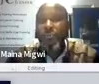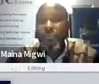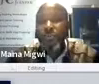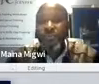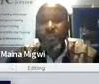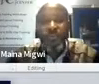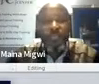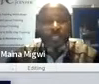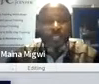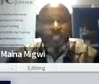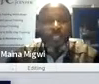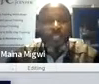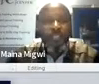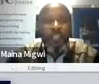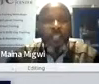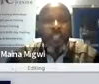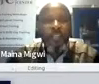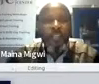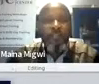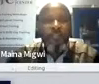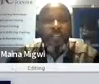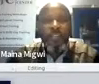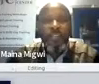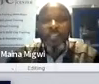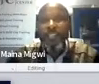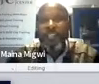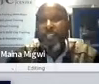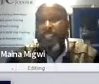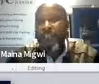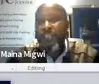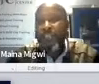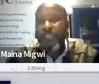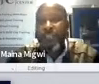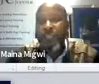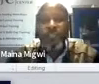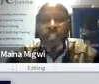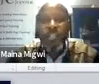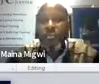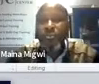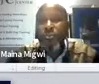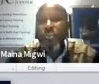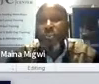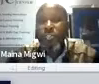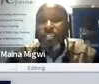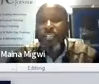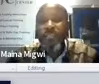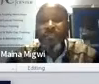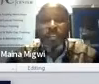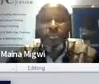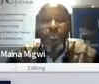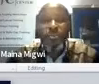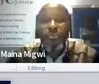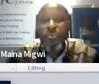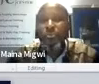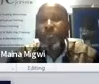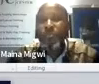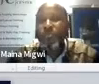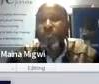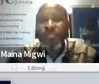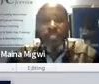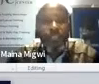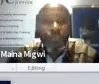on issues. And then if there is an intervention, if we are able to negotiate, if we are able